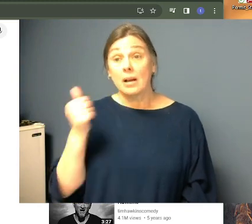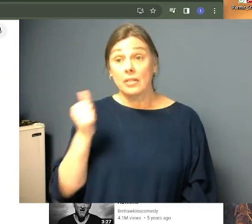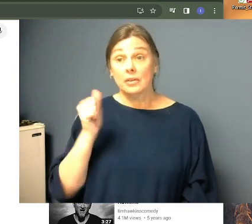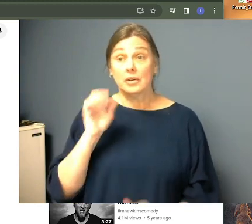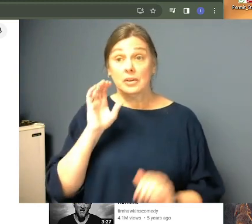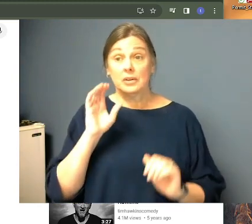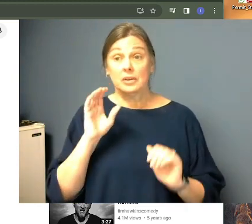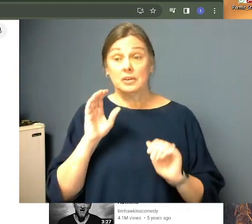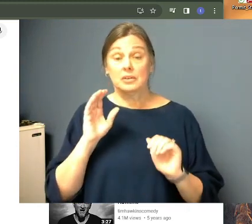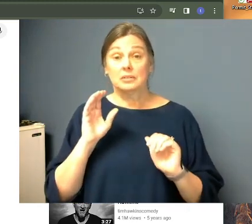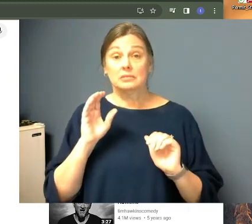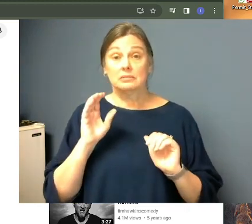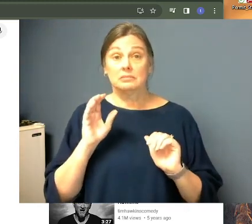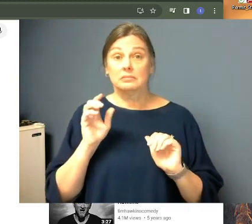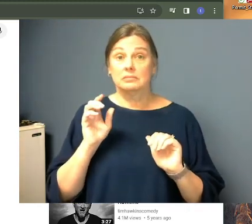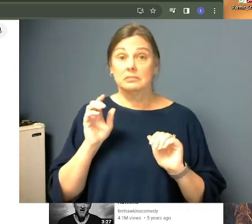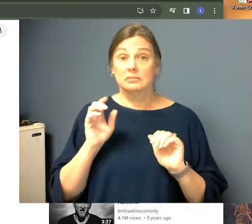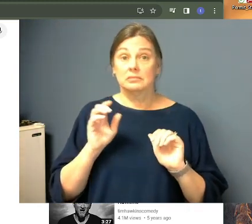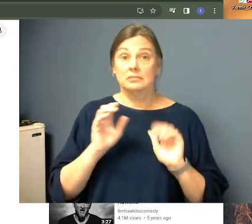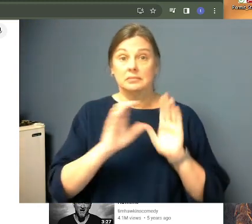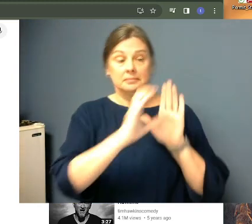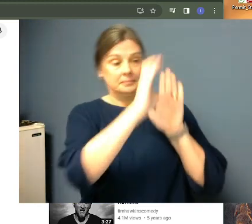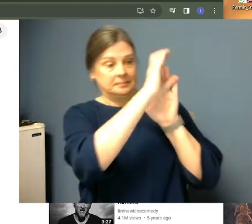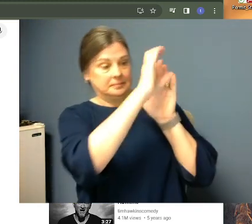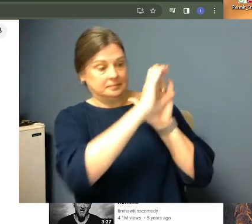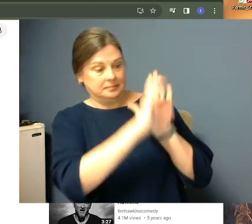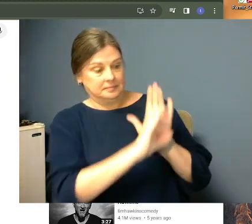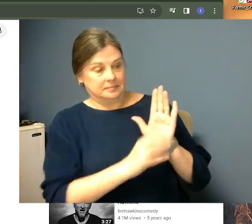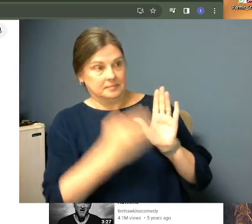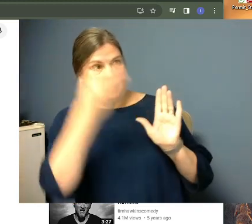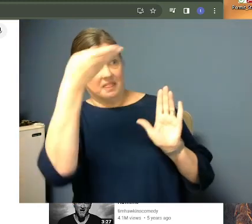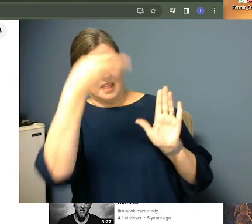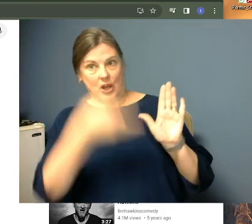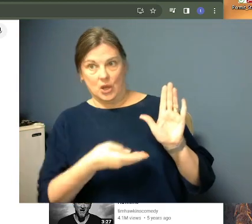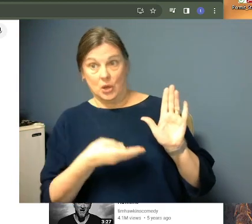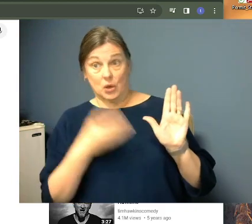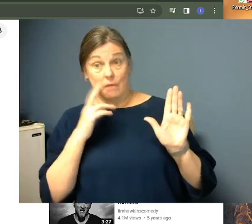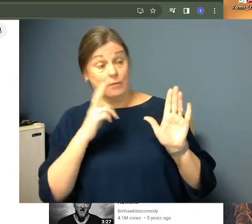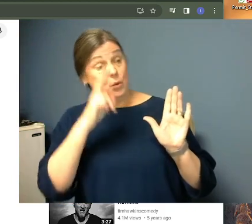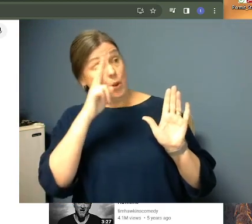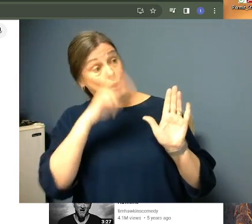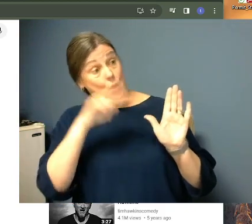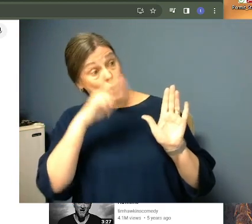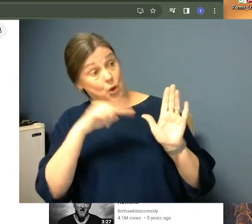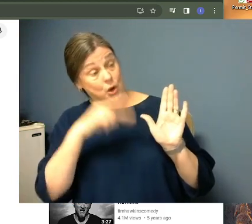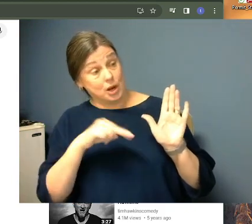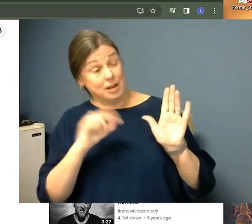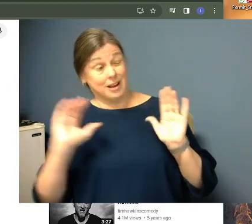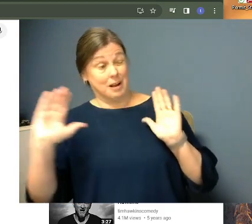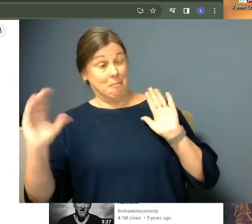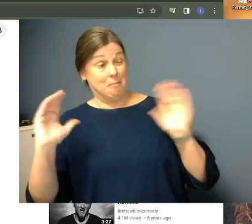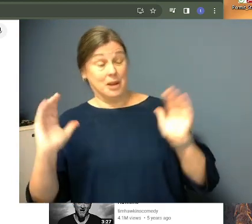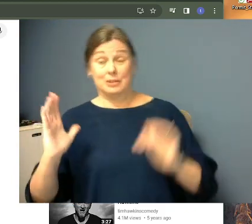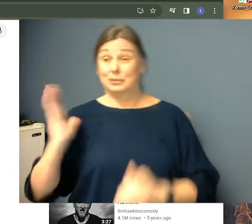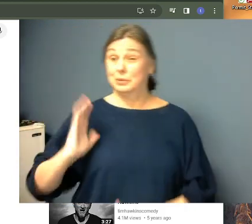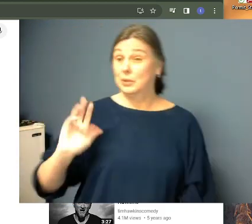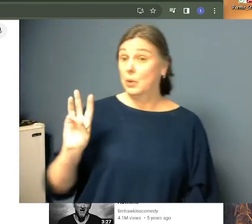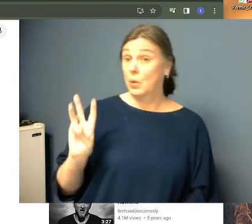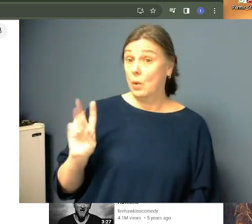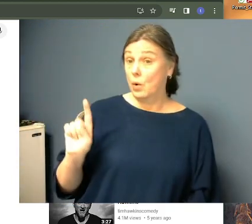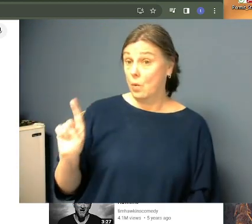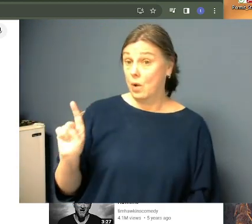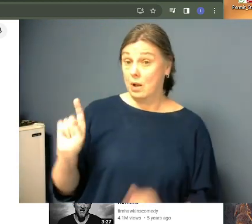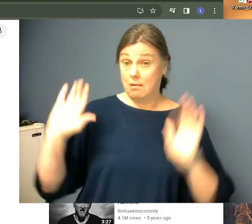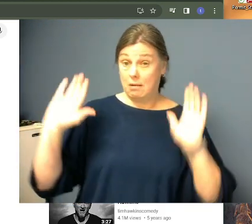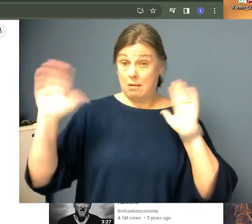there, again, I think when you look at these images and you compare them back to World War I, you're going